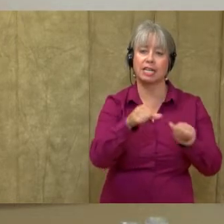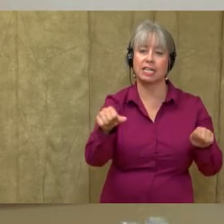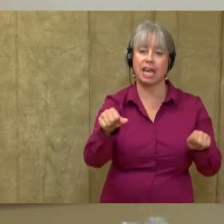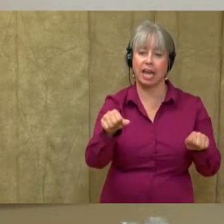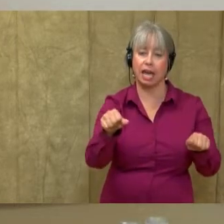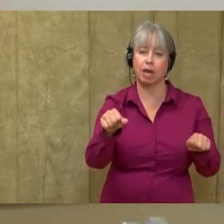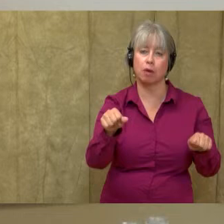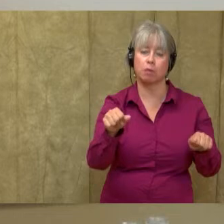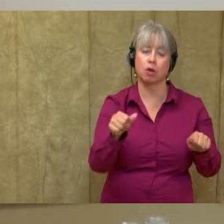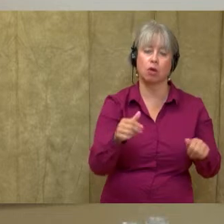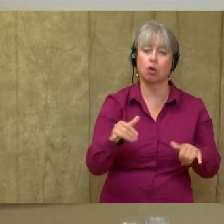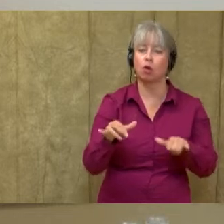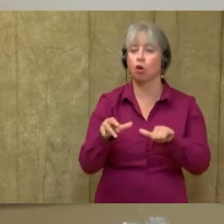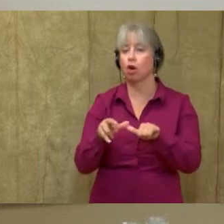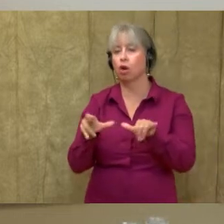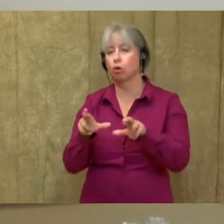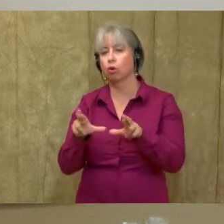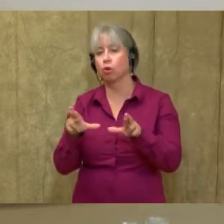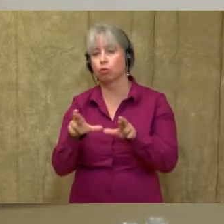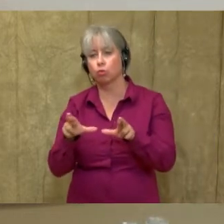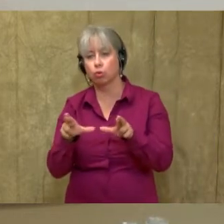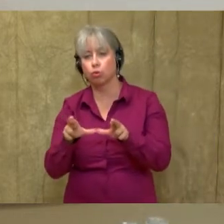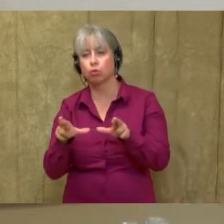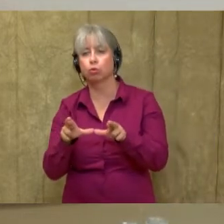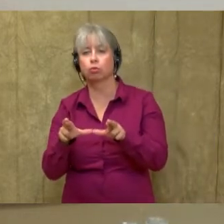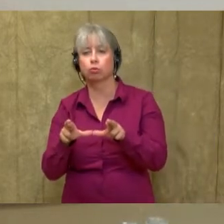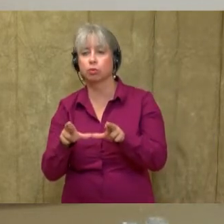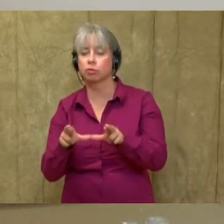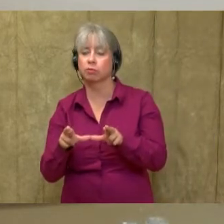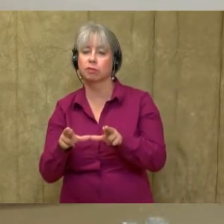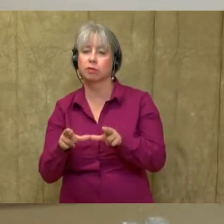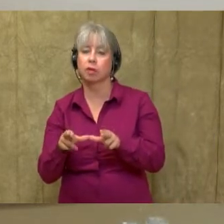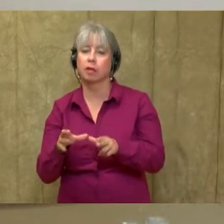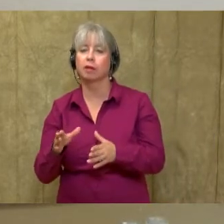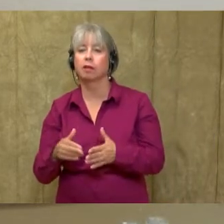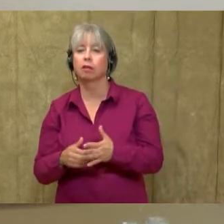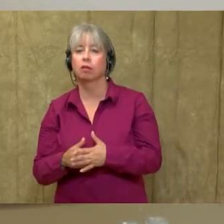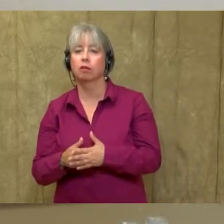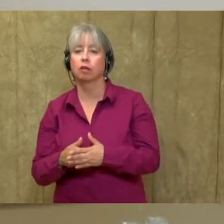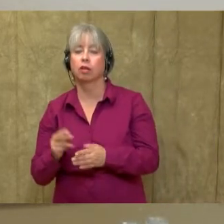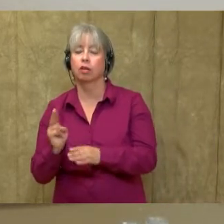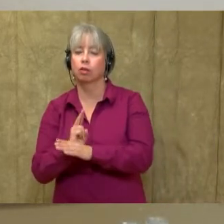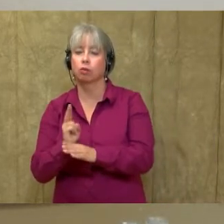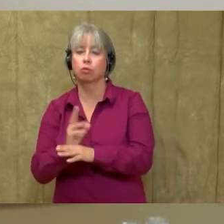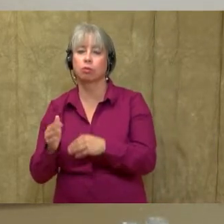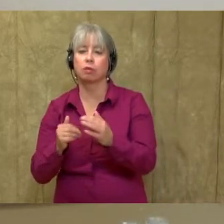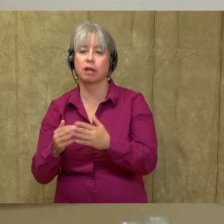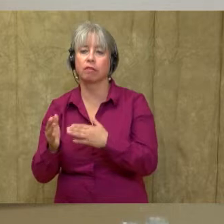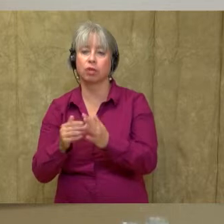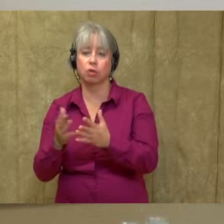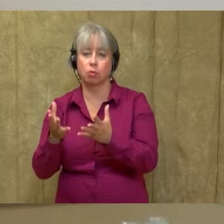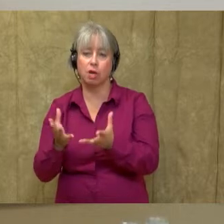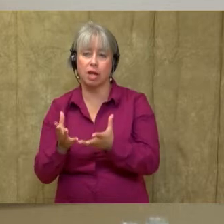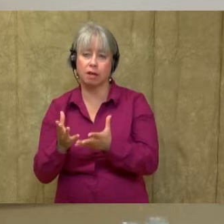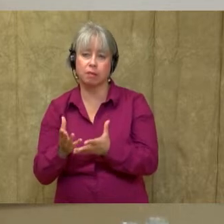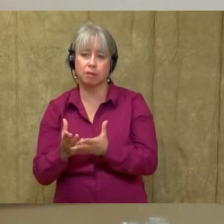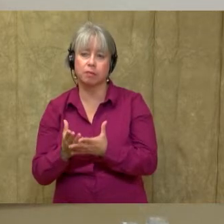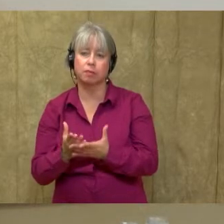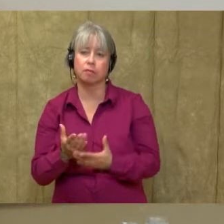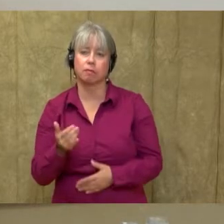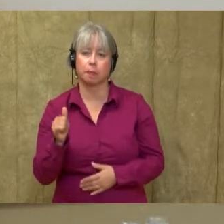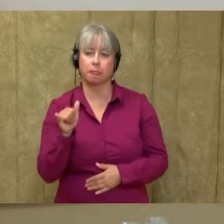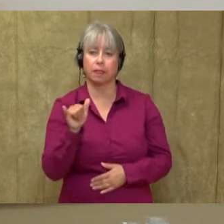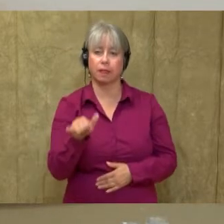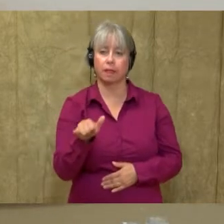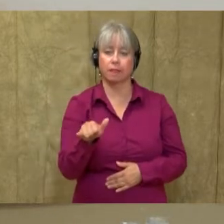this. Maybe you have a ruler. Maybe you have your dad, dad or mom's measuring tape if they do, okay? This one is approximately